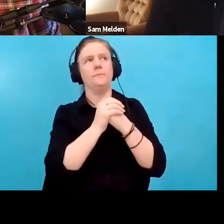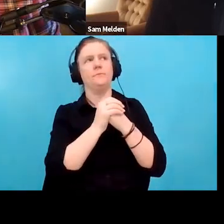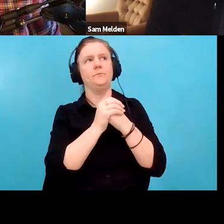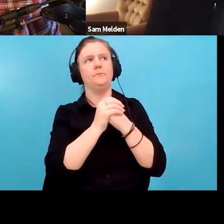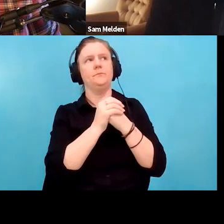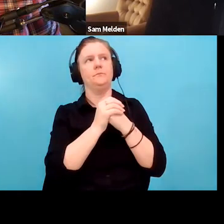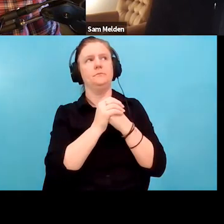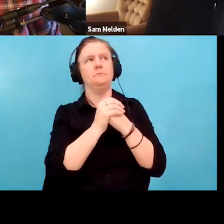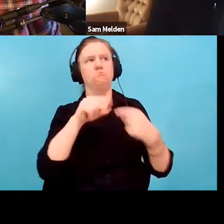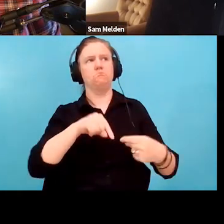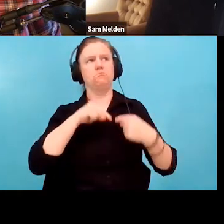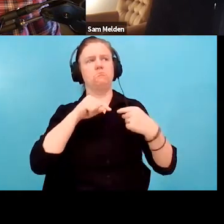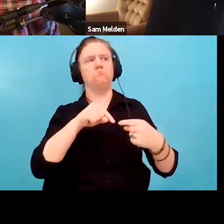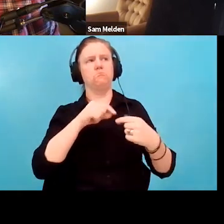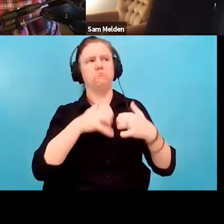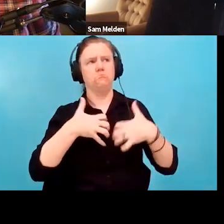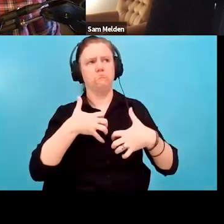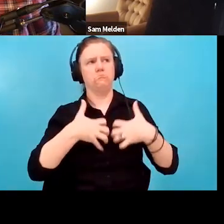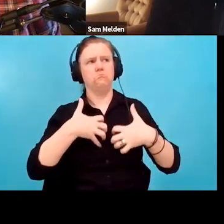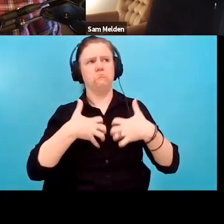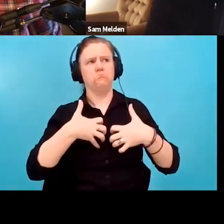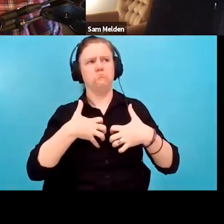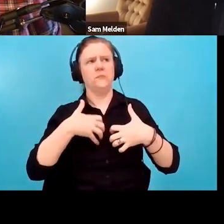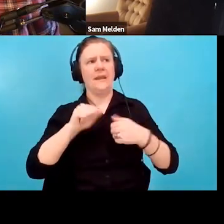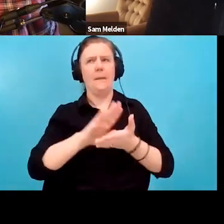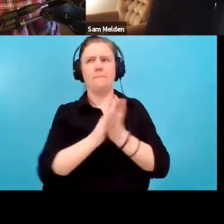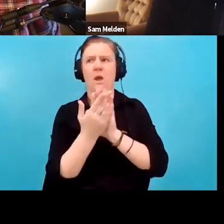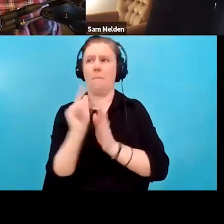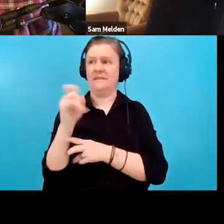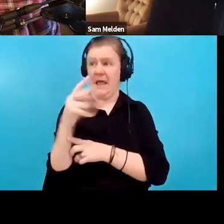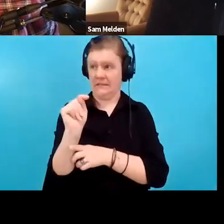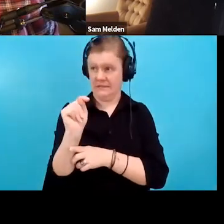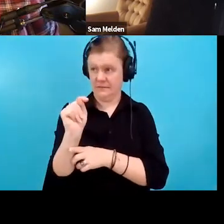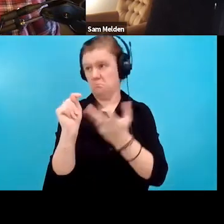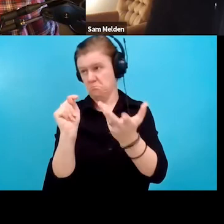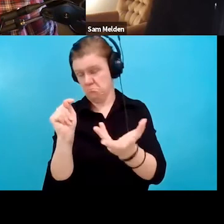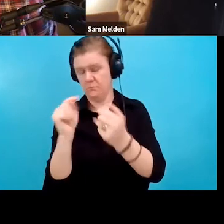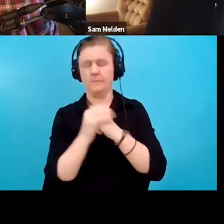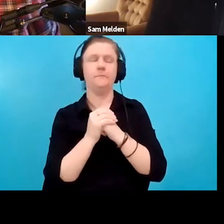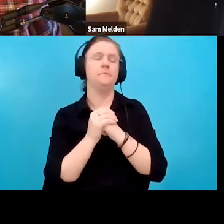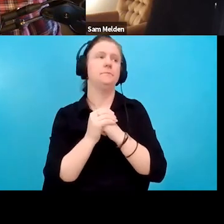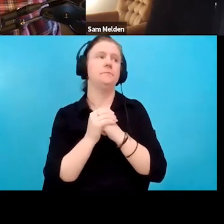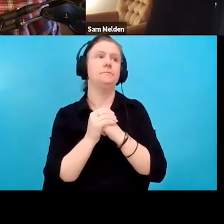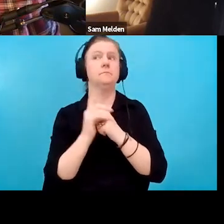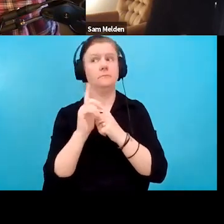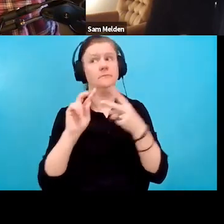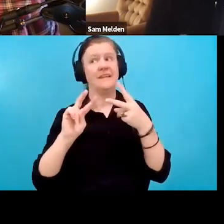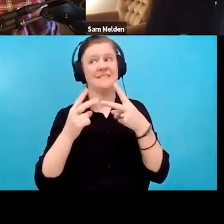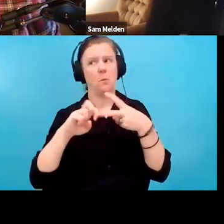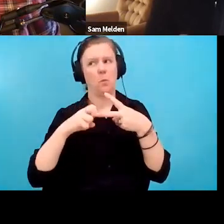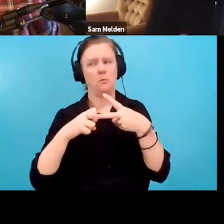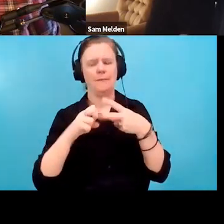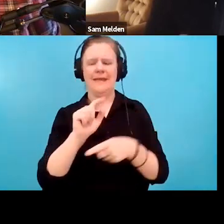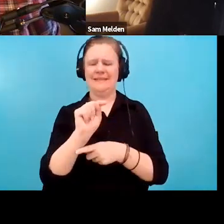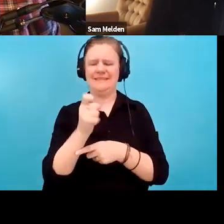we're grappling with, and is there a way to turn it into text? Now, a second order problem there is, what is